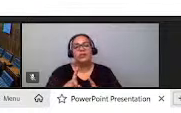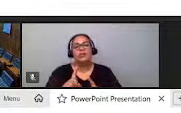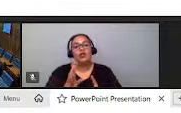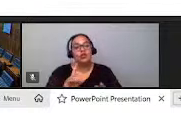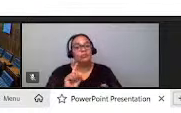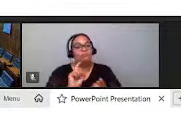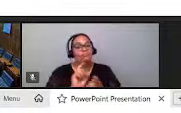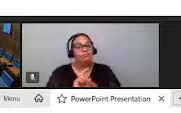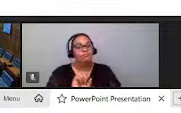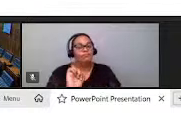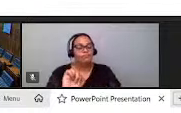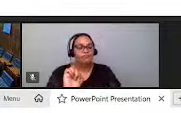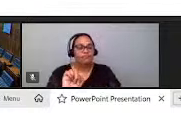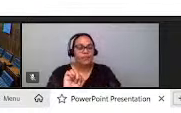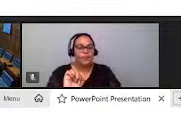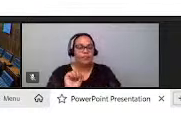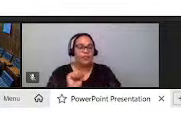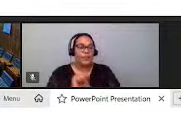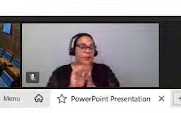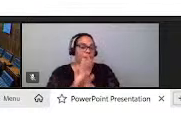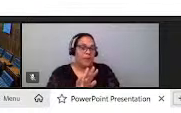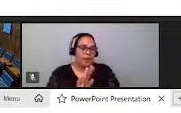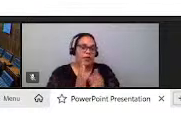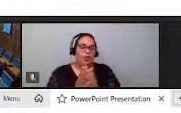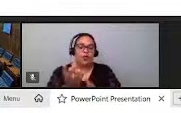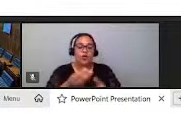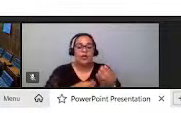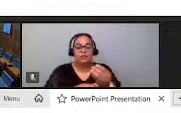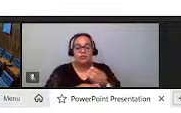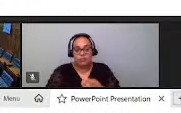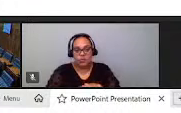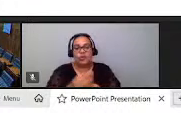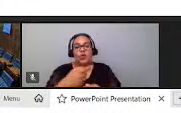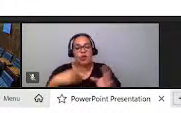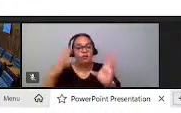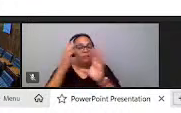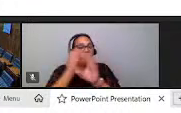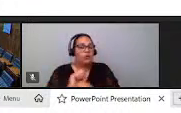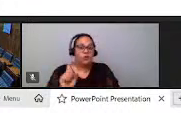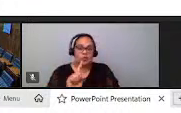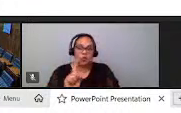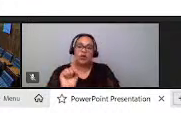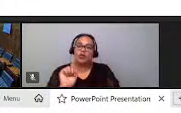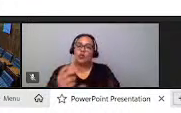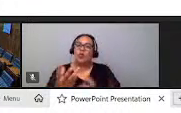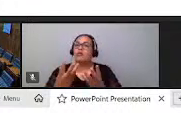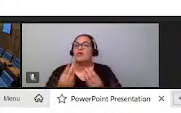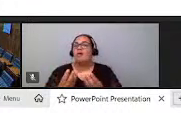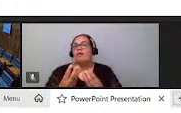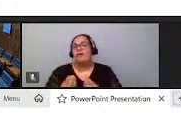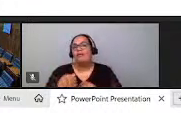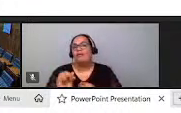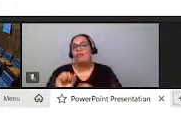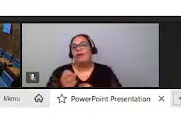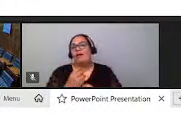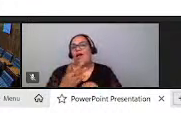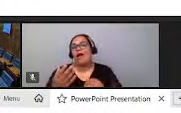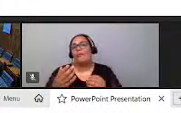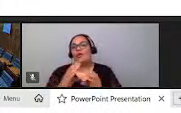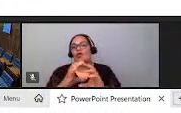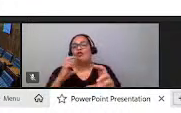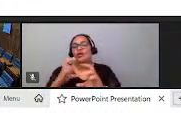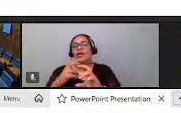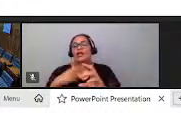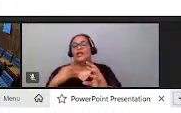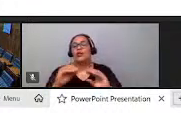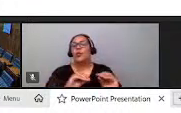address the uh the impact to import and exports we concentrate on the number number of containers that